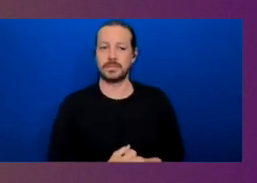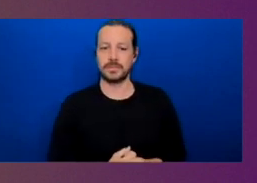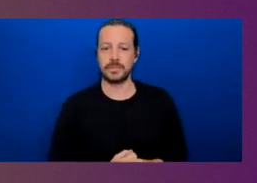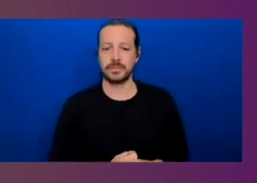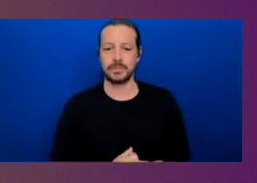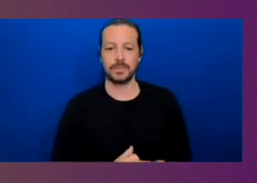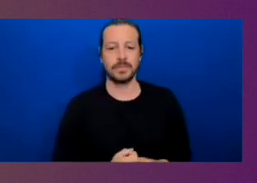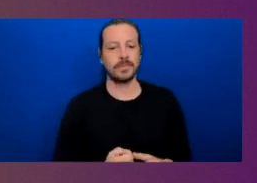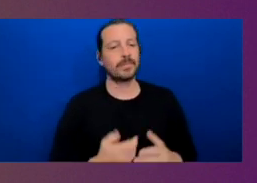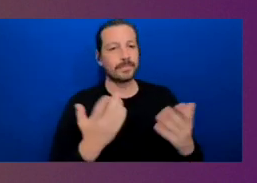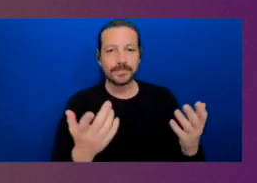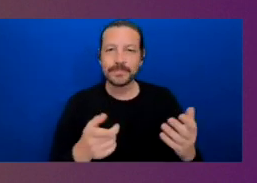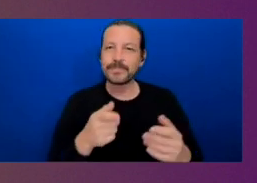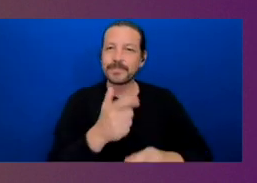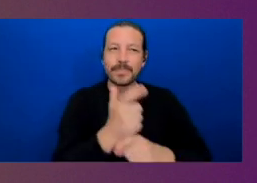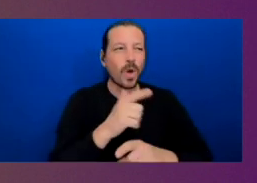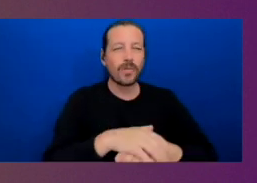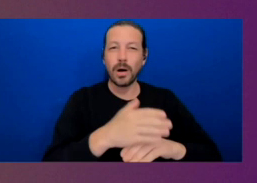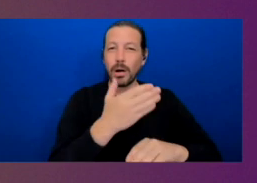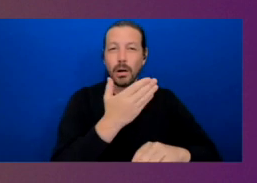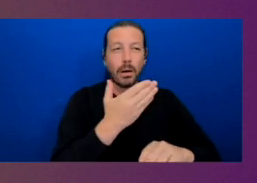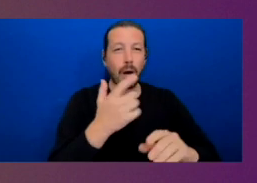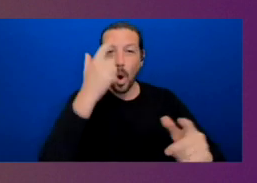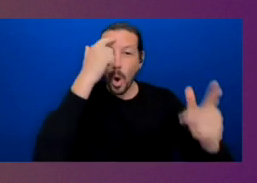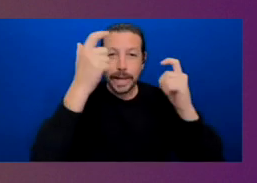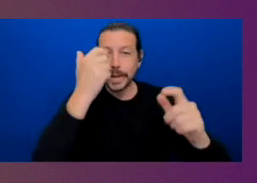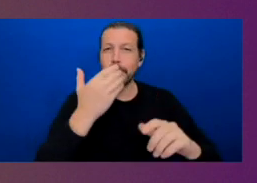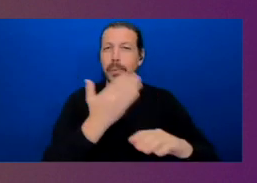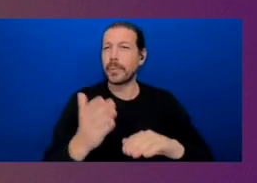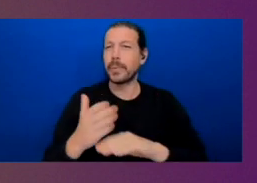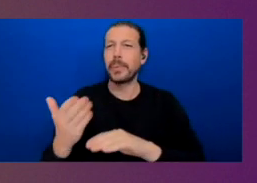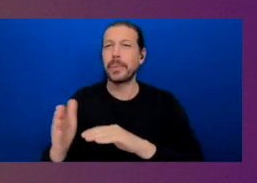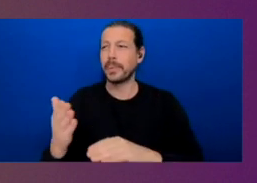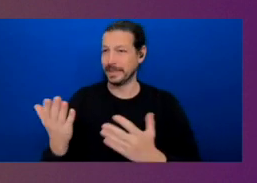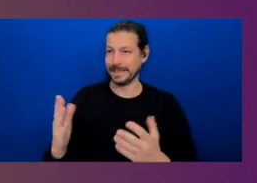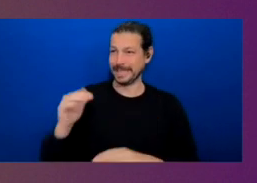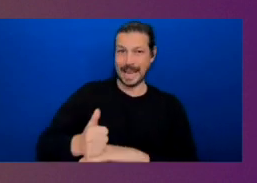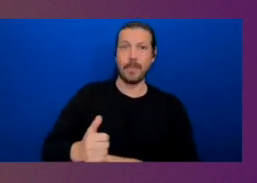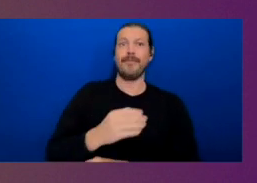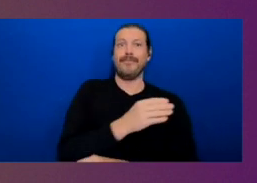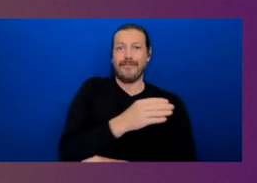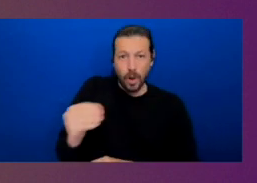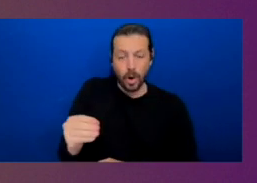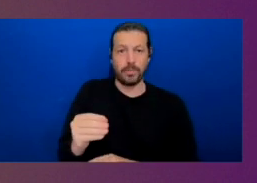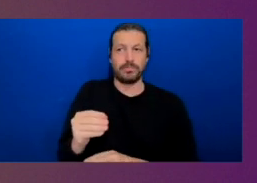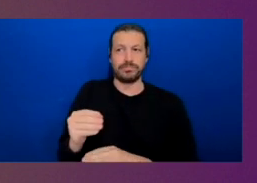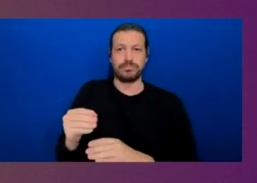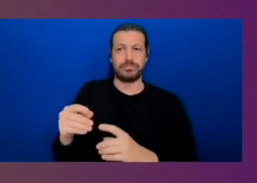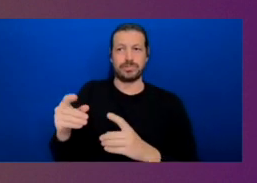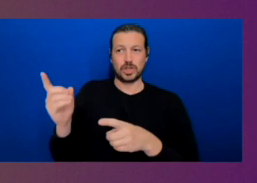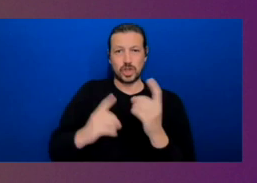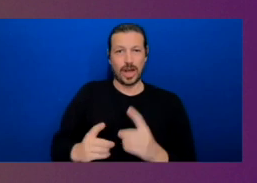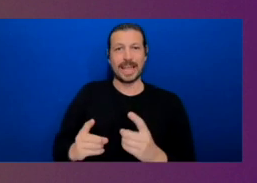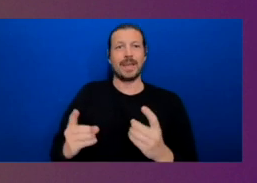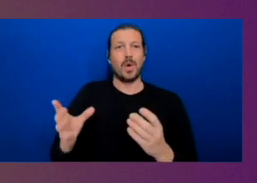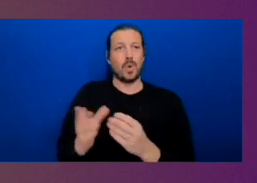about, there's so many innovations that are our fundamental tools today because of designing into those